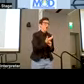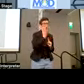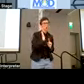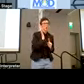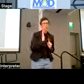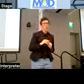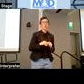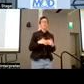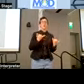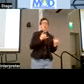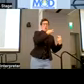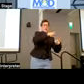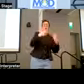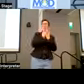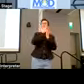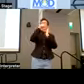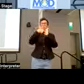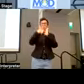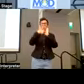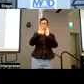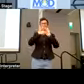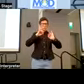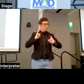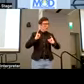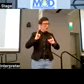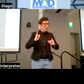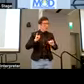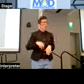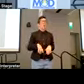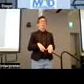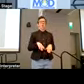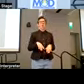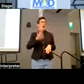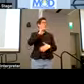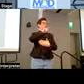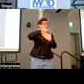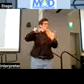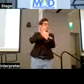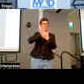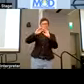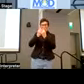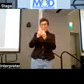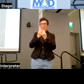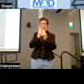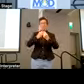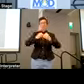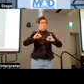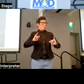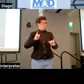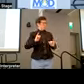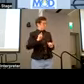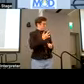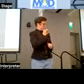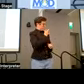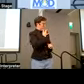So I come into this role and amazingly for all the criticisms I used to make at this organization, I found the light and said, wow, I have an